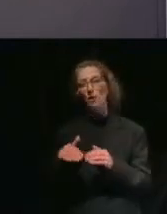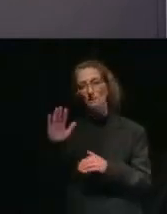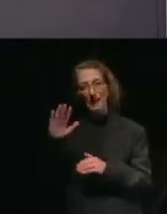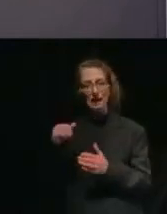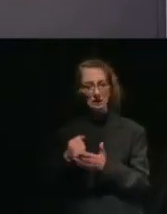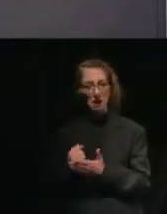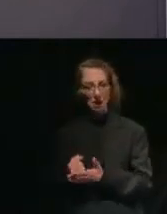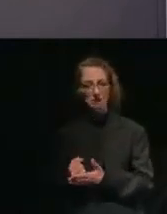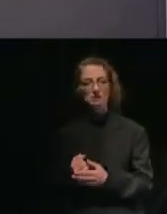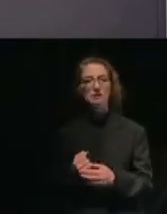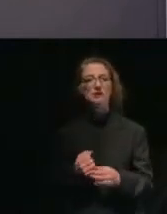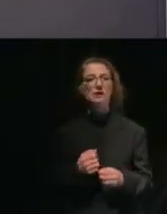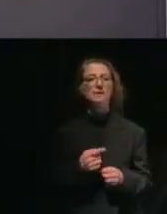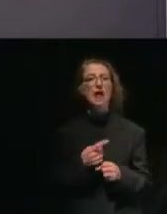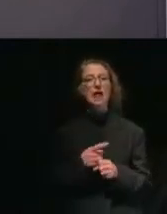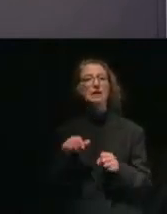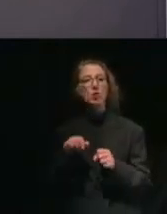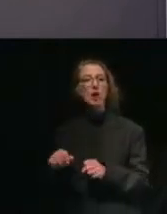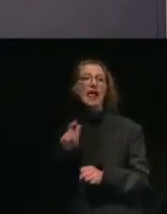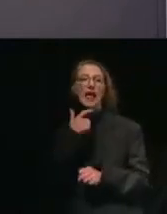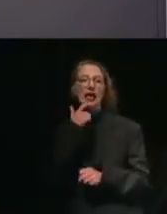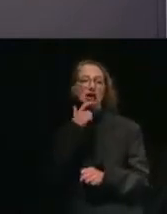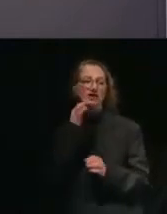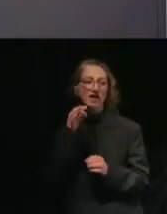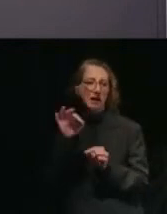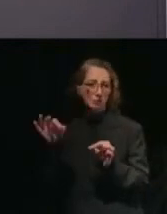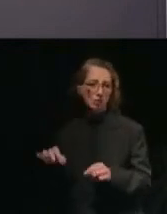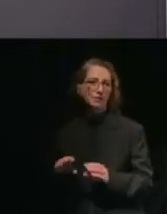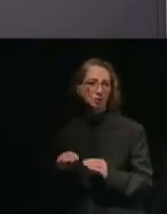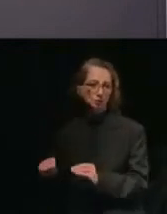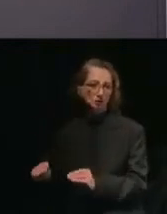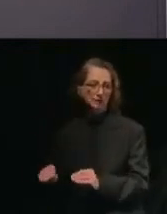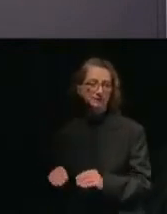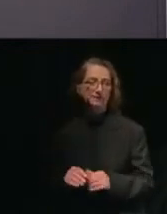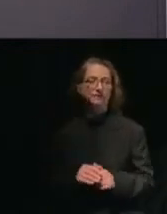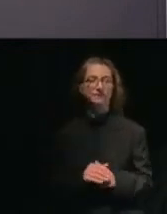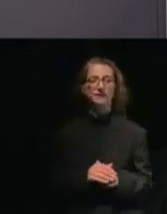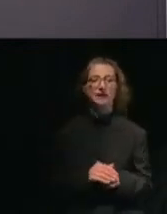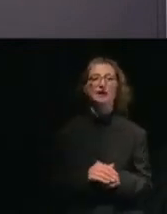marker of diversity is the Zuordnung.